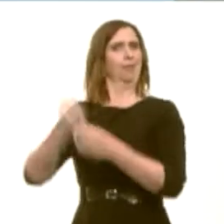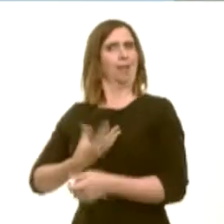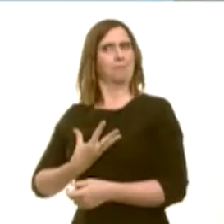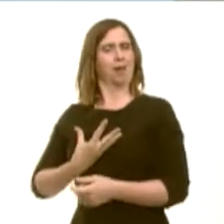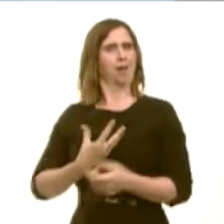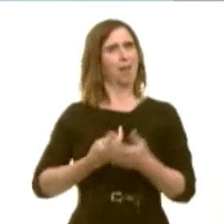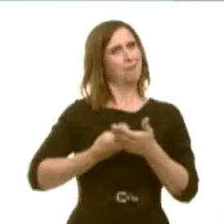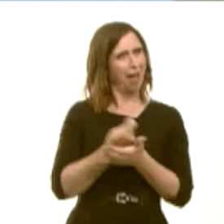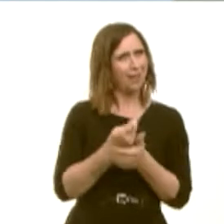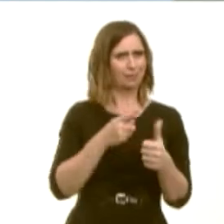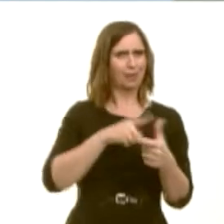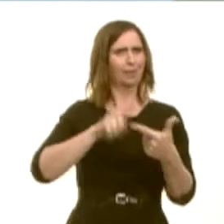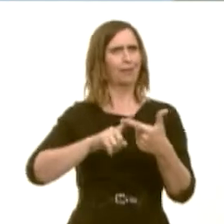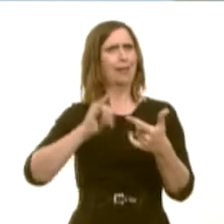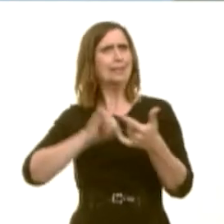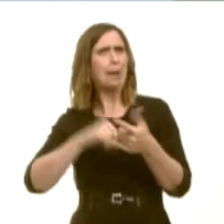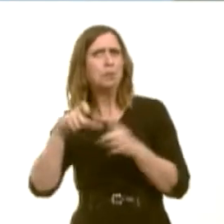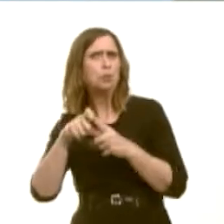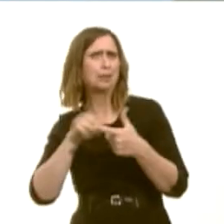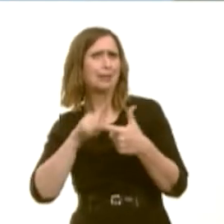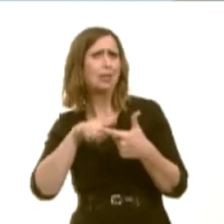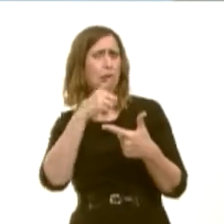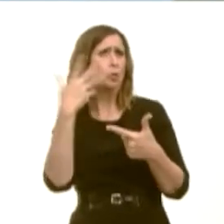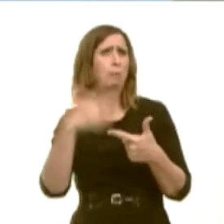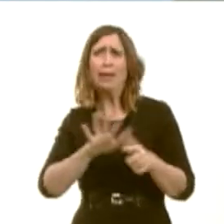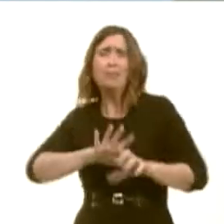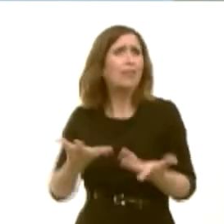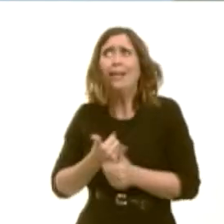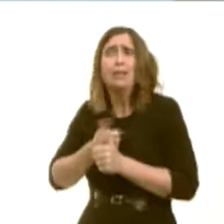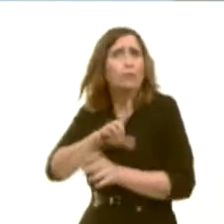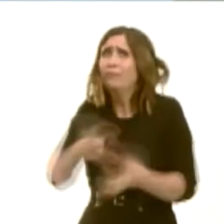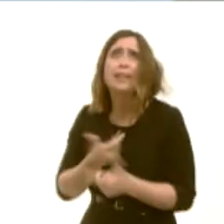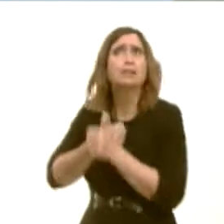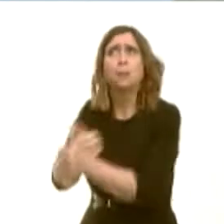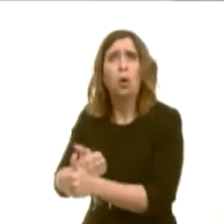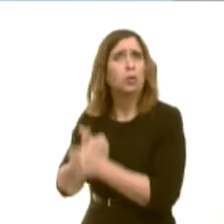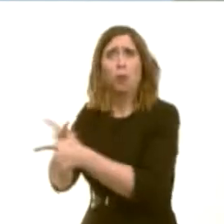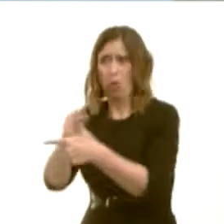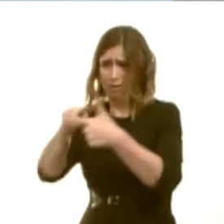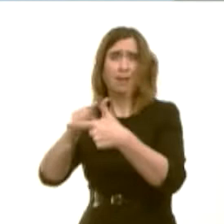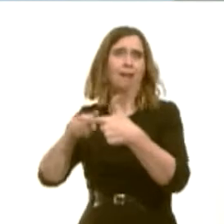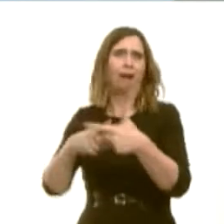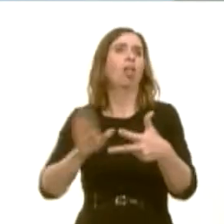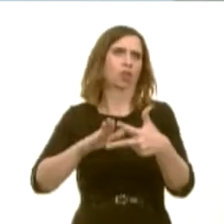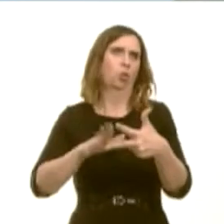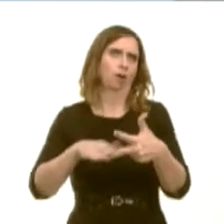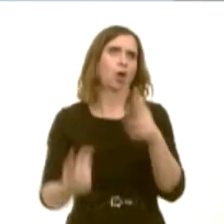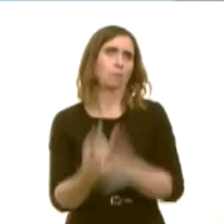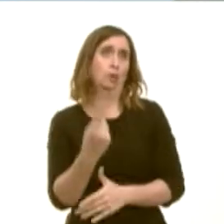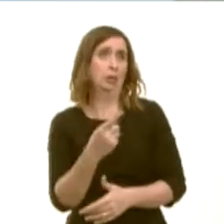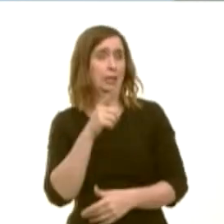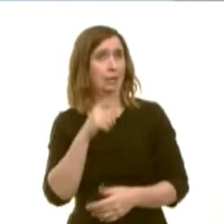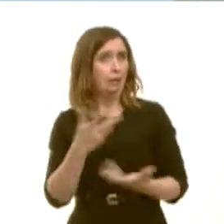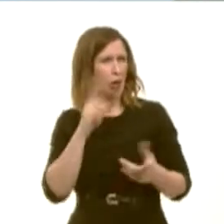stamp duty. And on both occasions, you've chosen not to endorse either one of those policies. I'll offer you a 3rd one, if I may, First